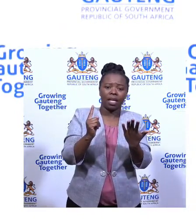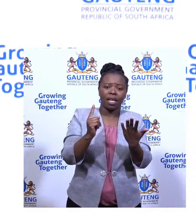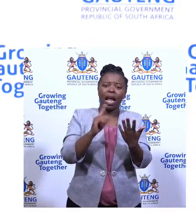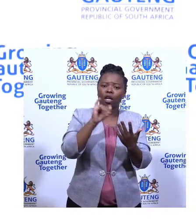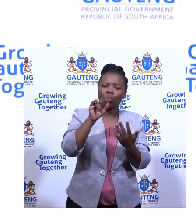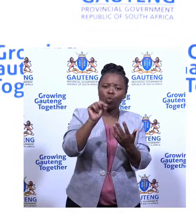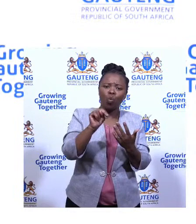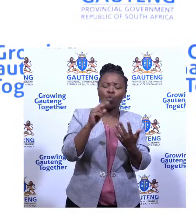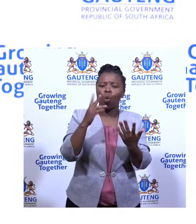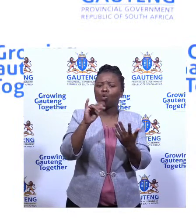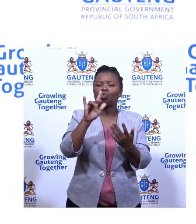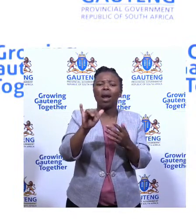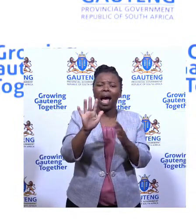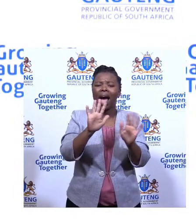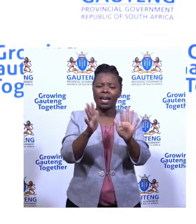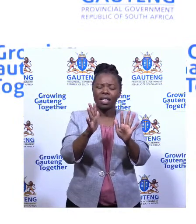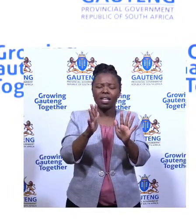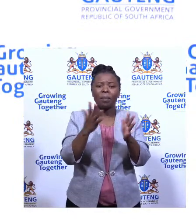more brutal.